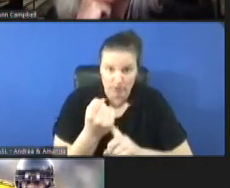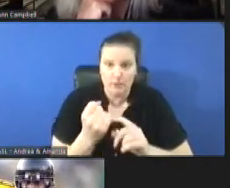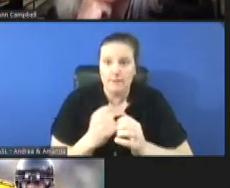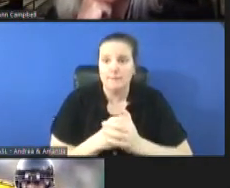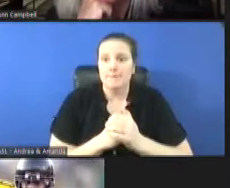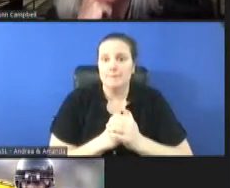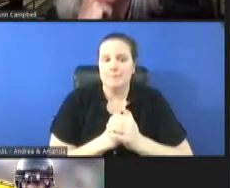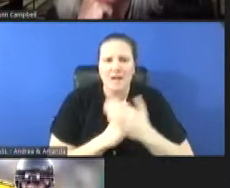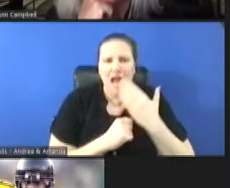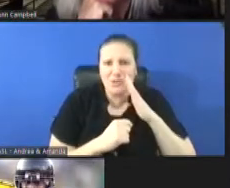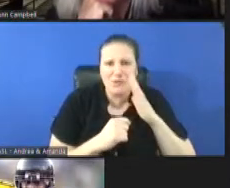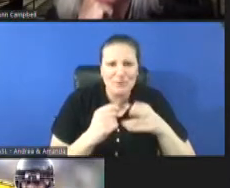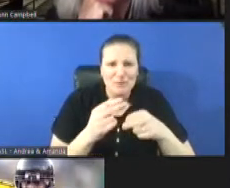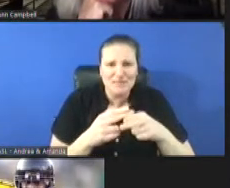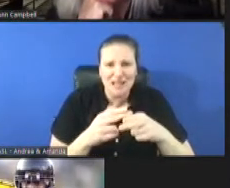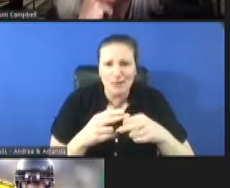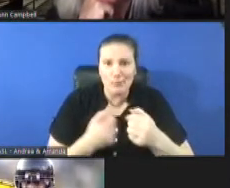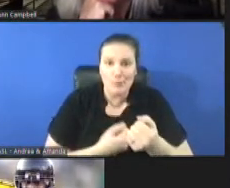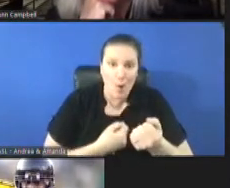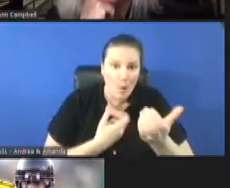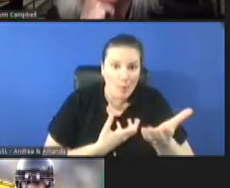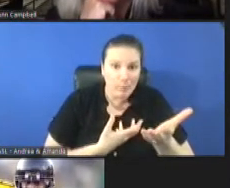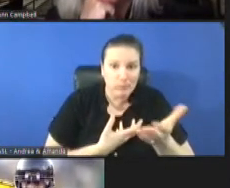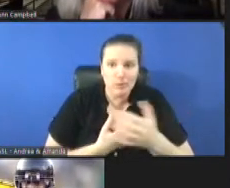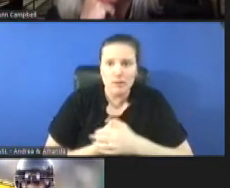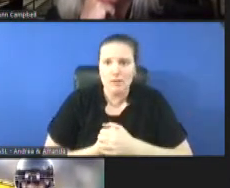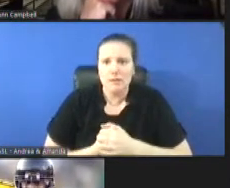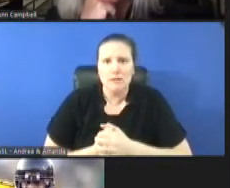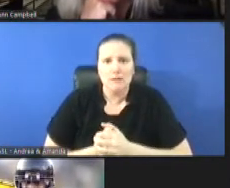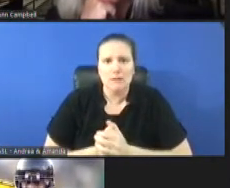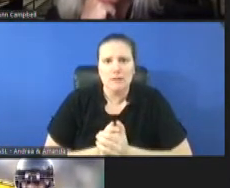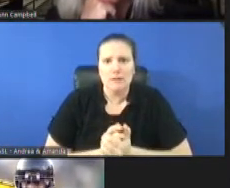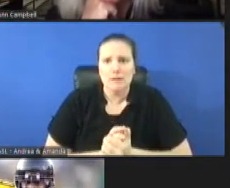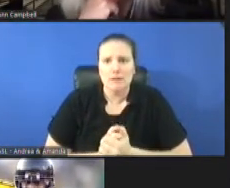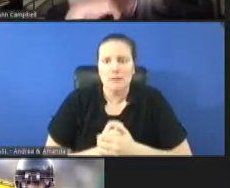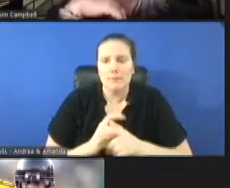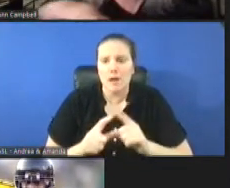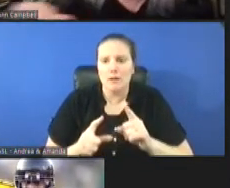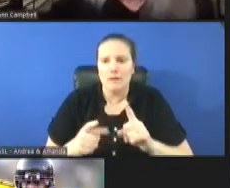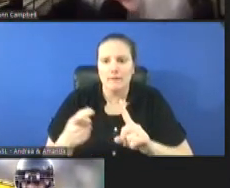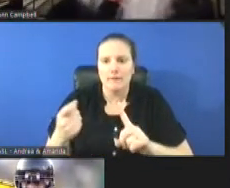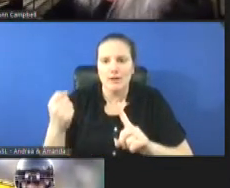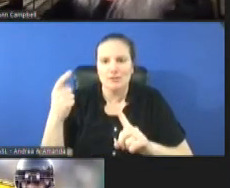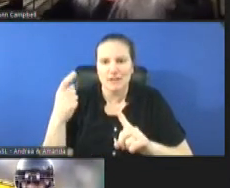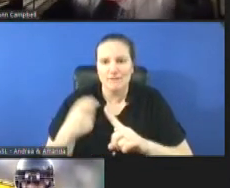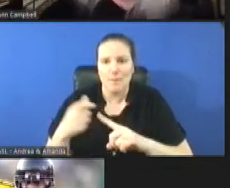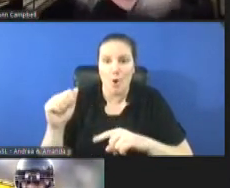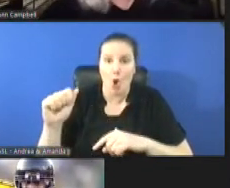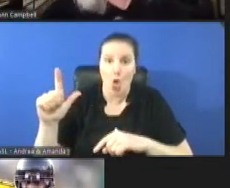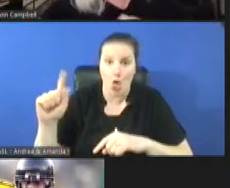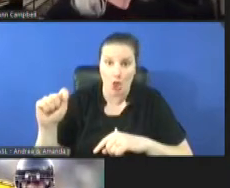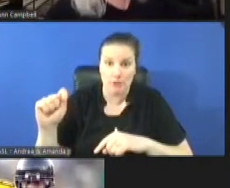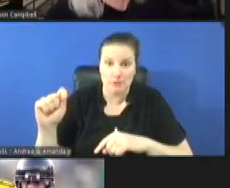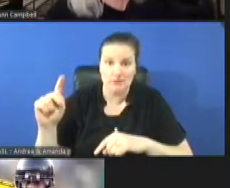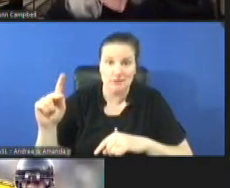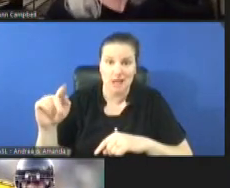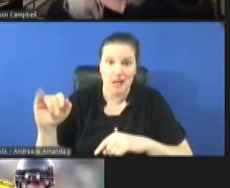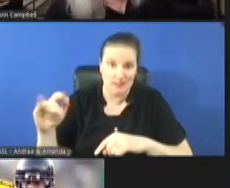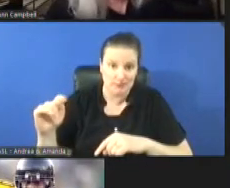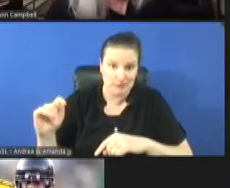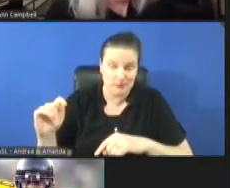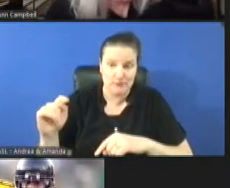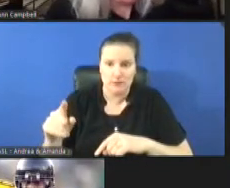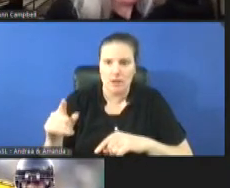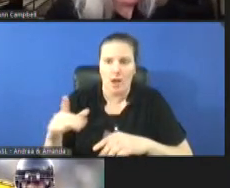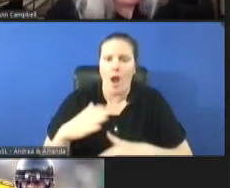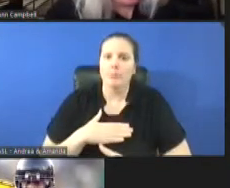I don't know if you want to call it a poem or what you want to call it, but that comes, I understand, from the alt night. That's extremely